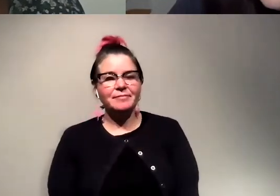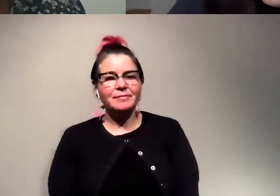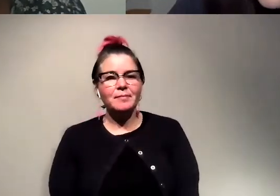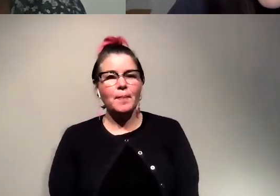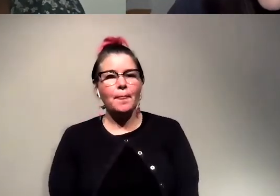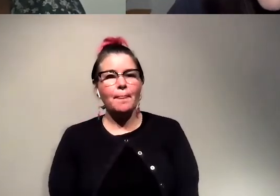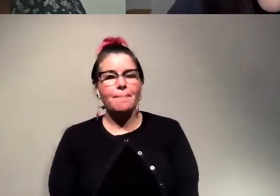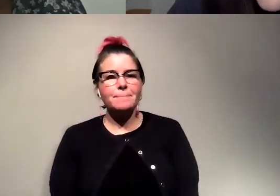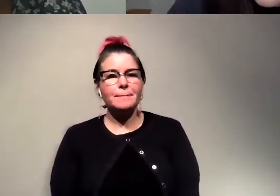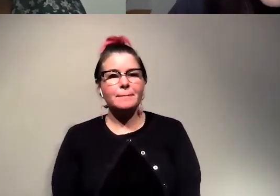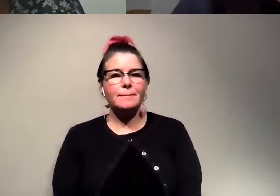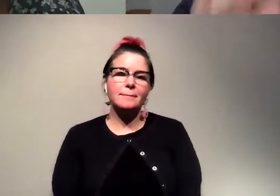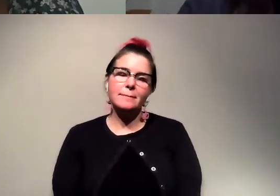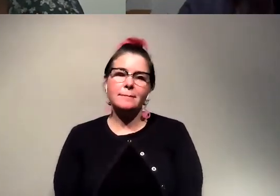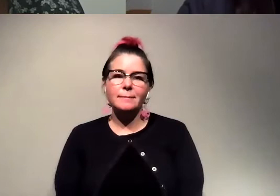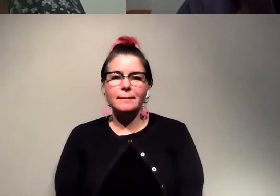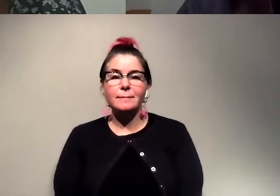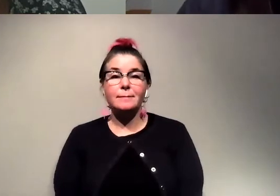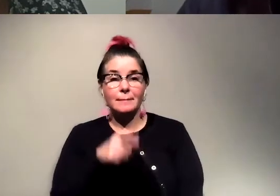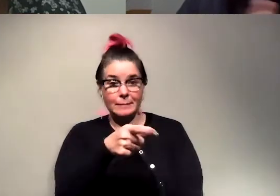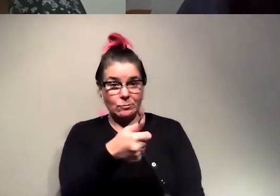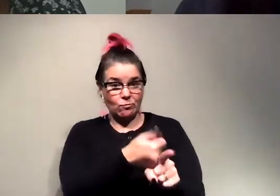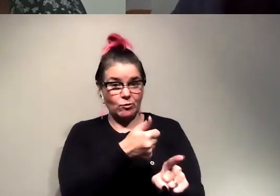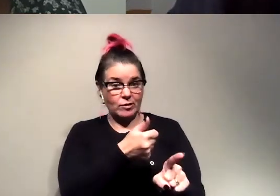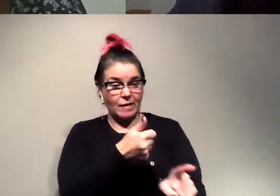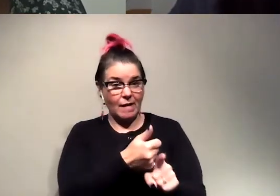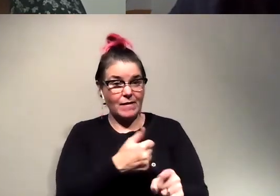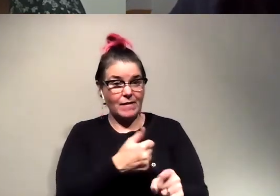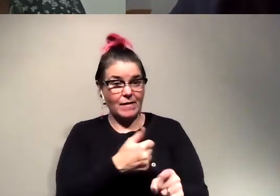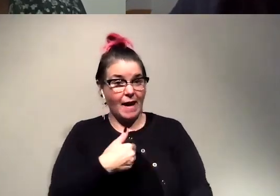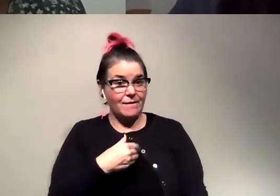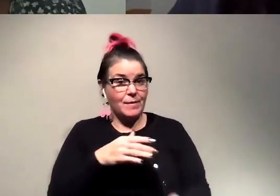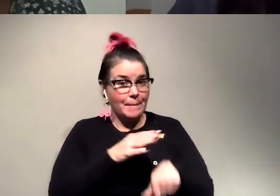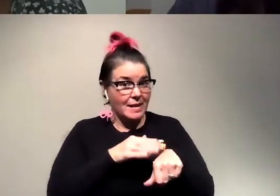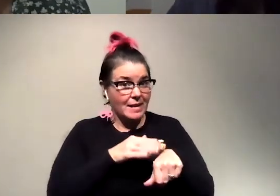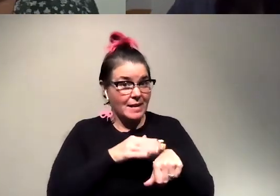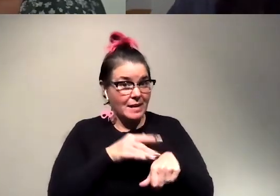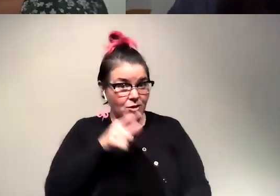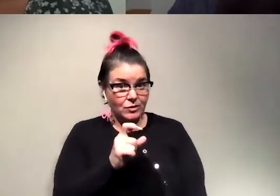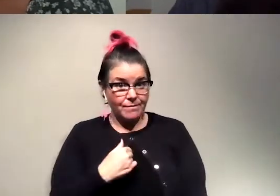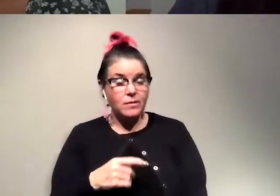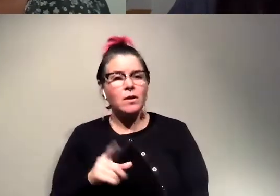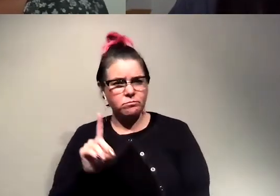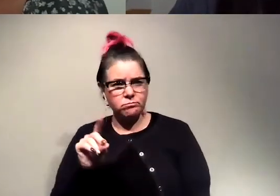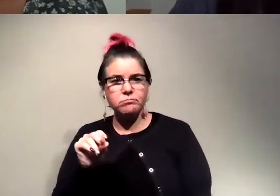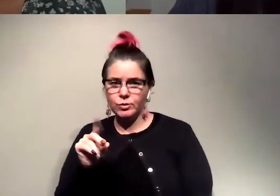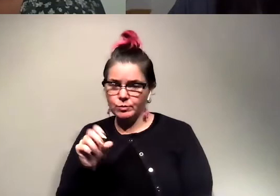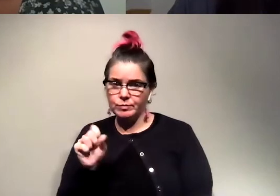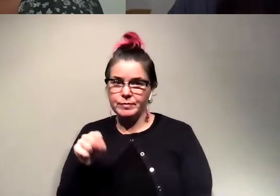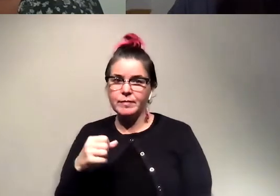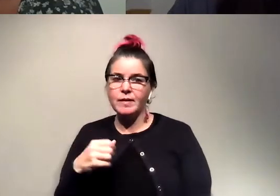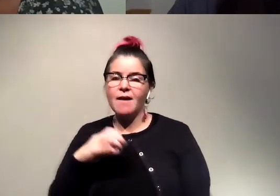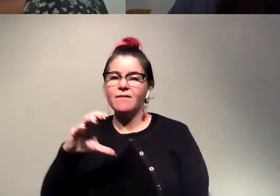So let's see. Do you personally have any lizards as pets? I do. I have a